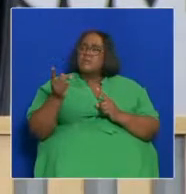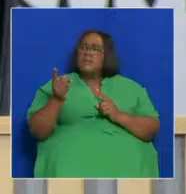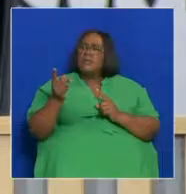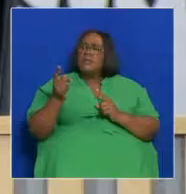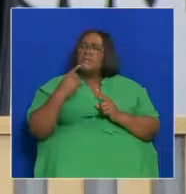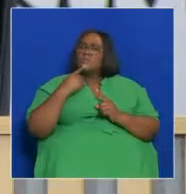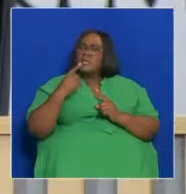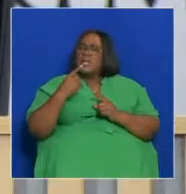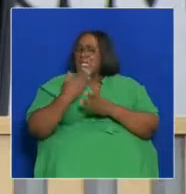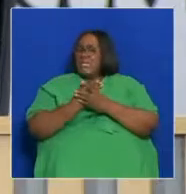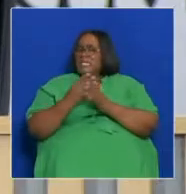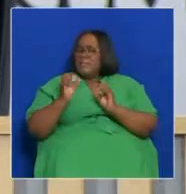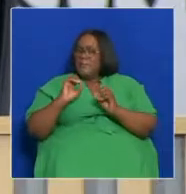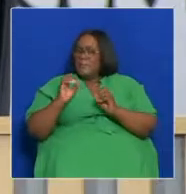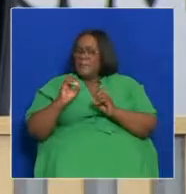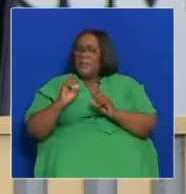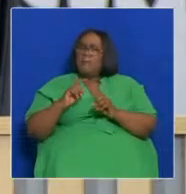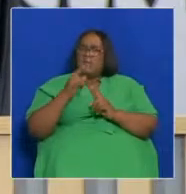things, you know. So